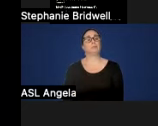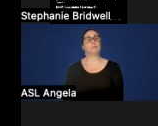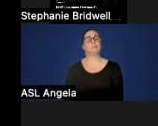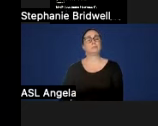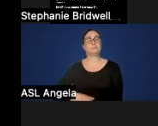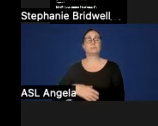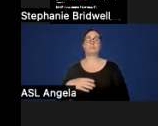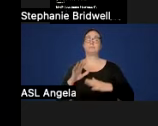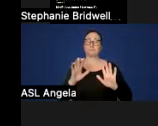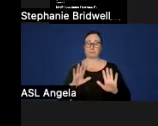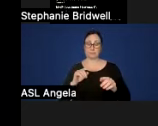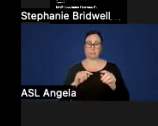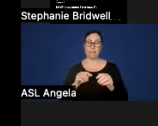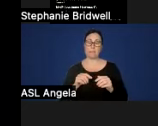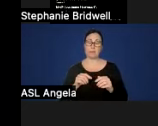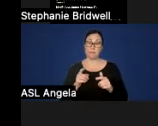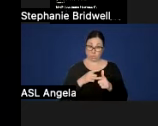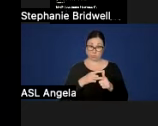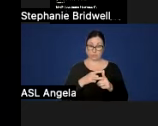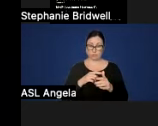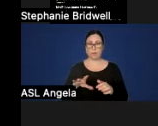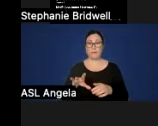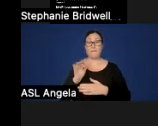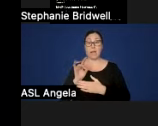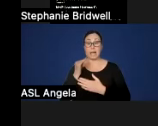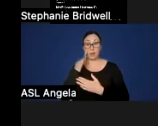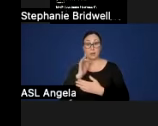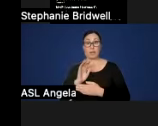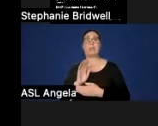so first of all, I would say find out if your community